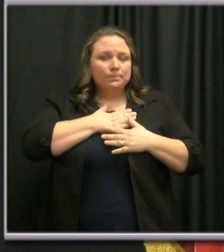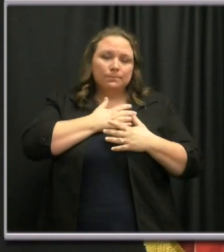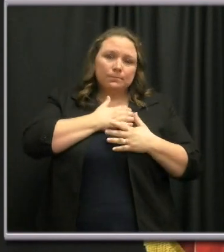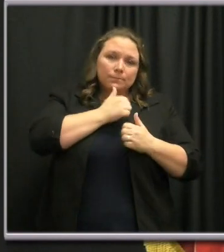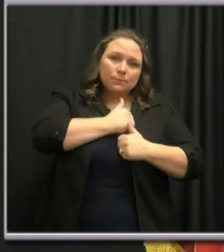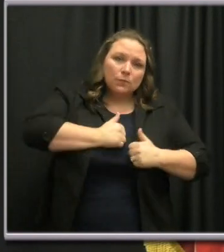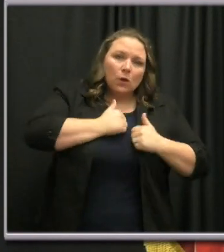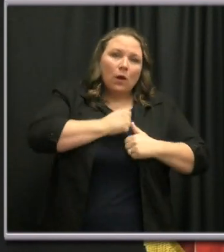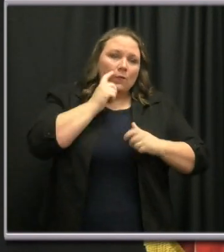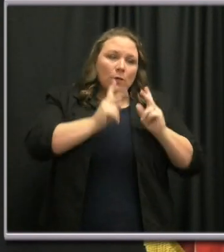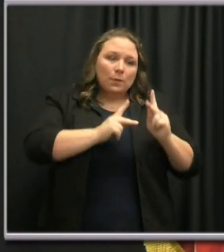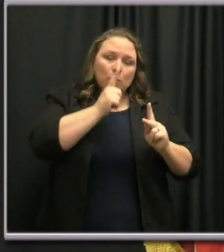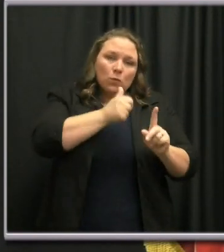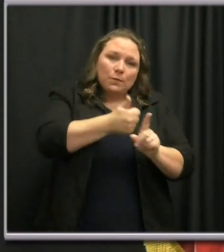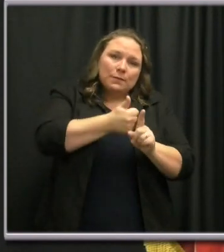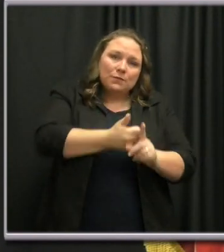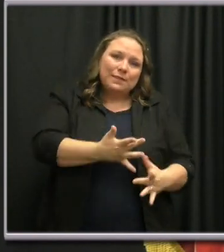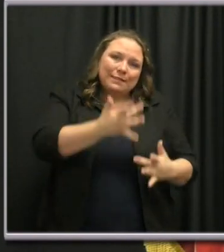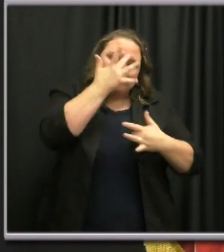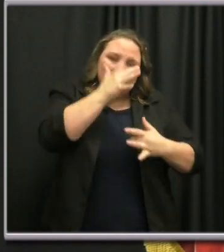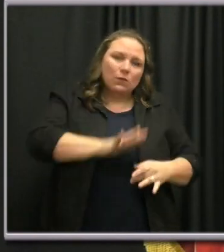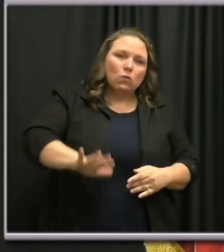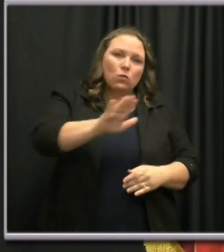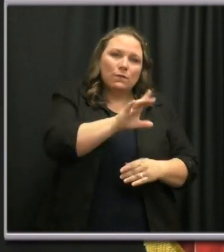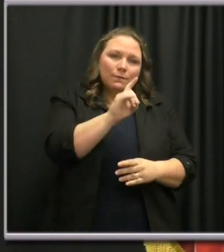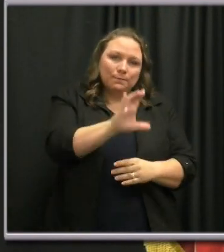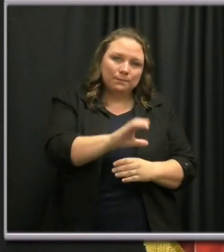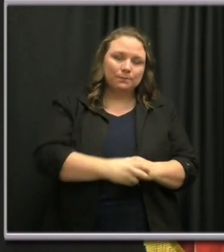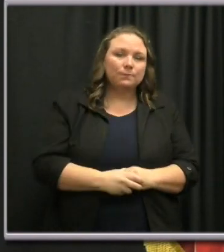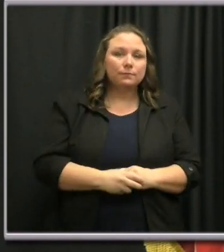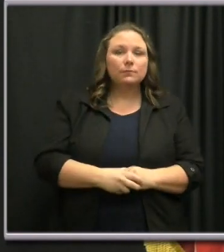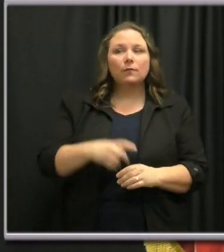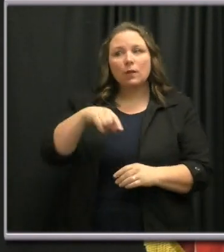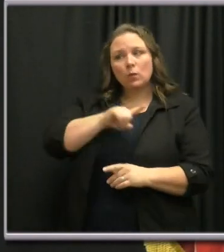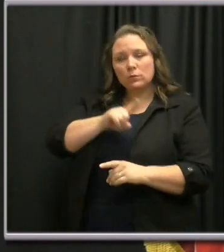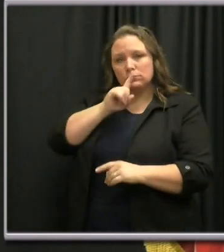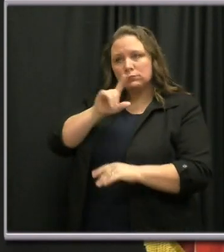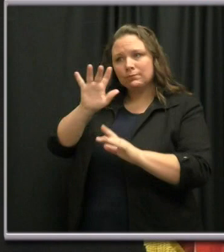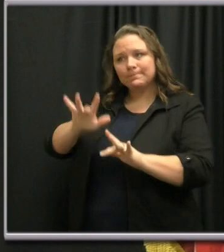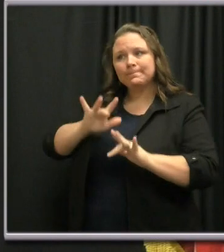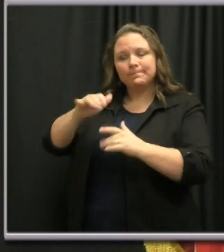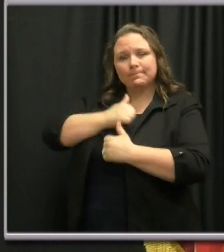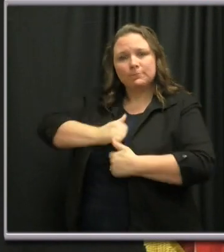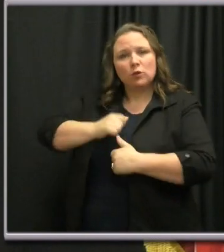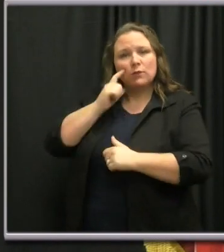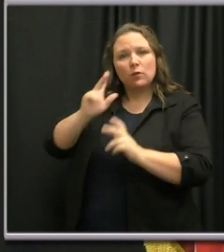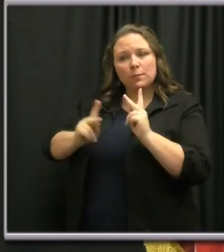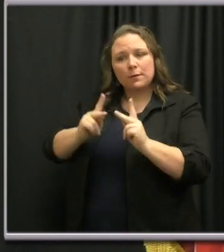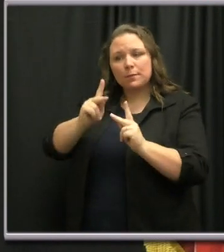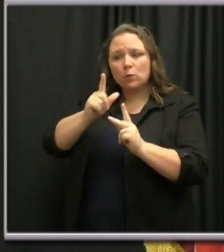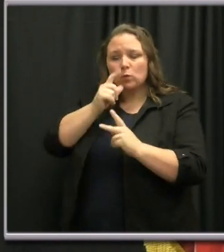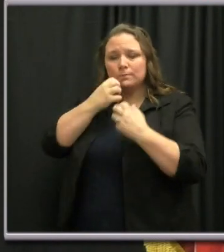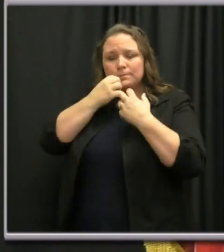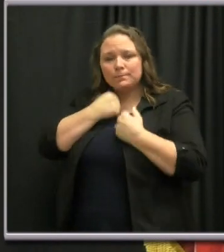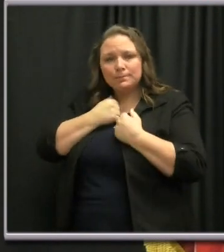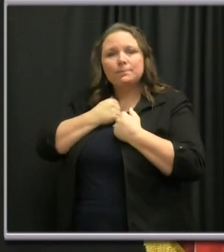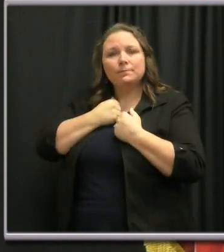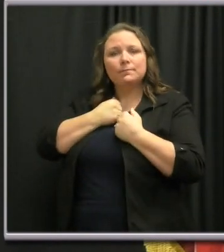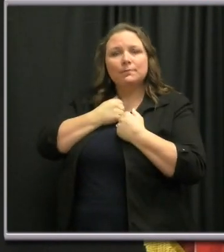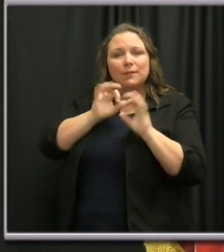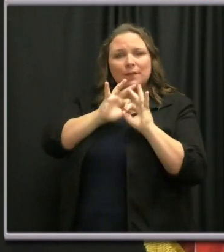coronavirus disease throughout Davidson County. And we send our condolences to the loved ones of those who have